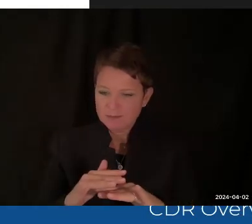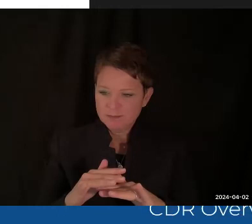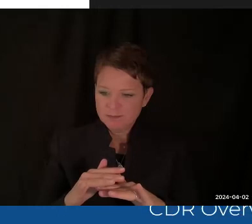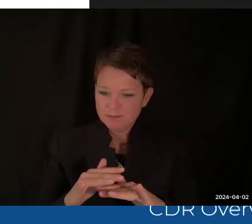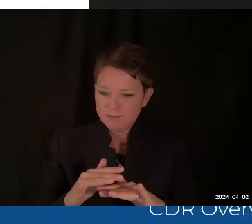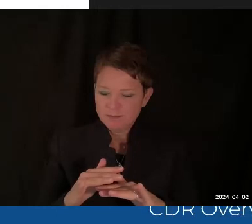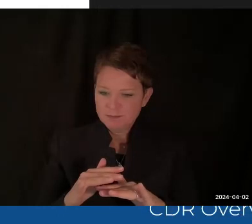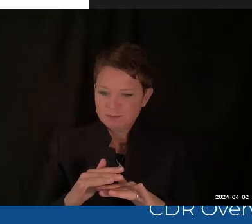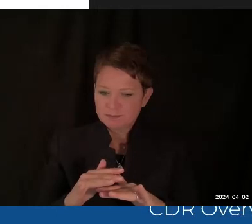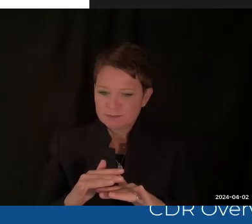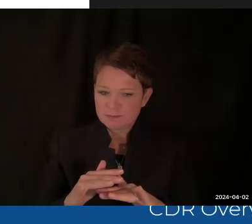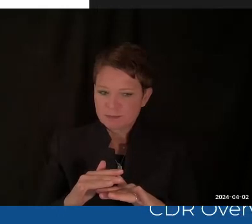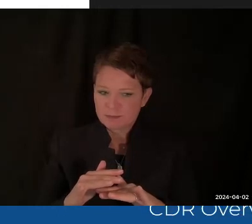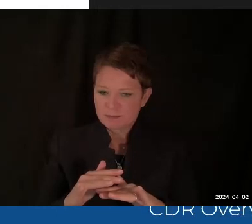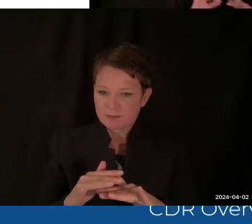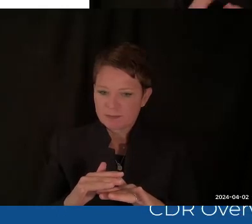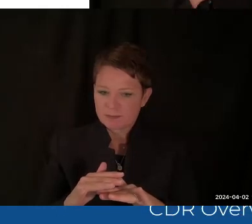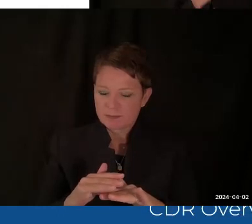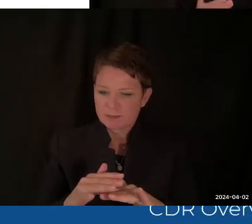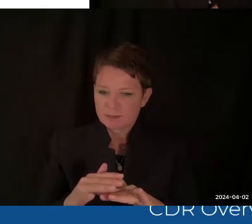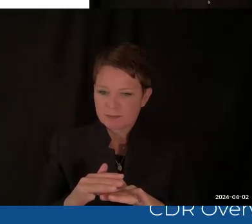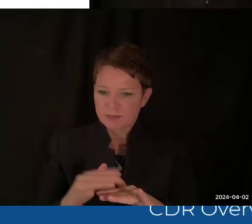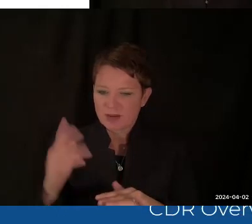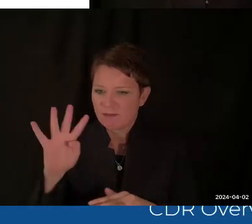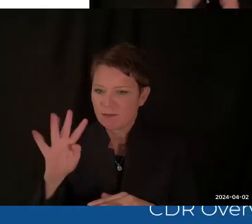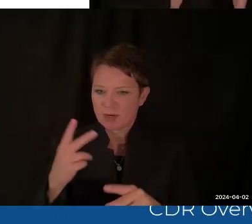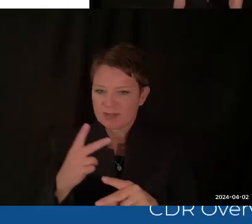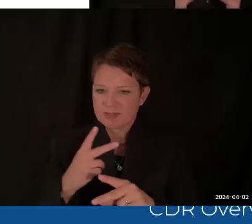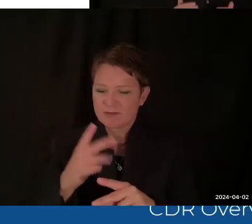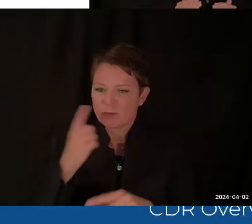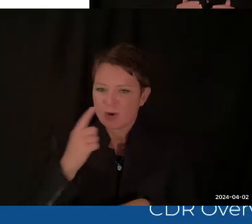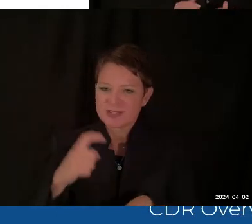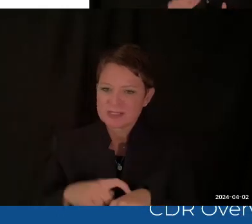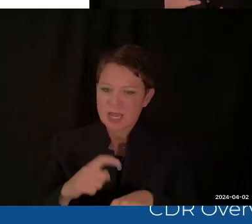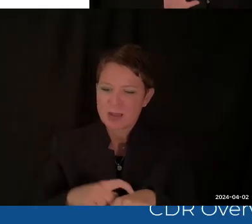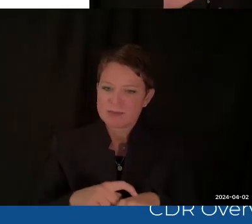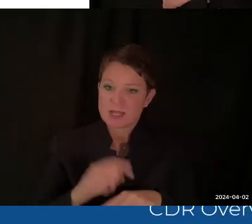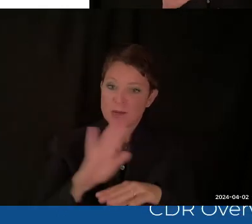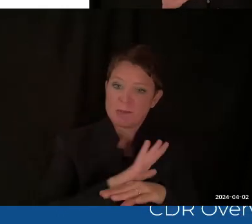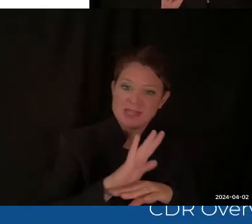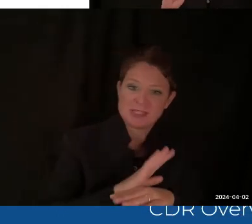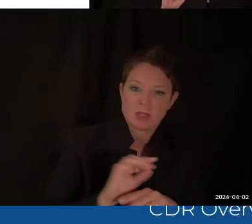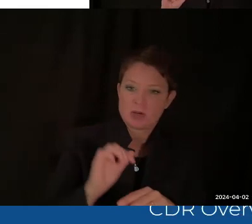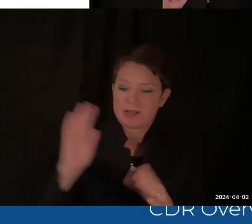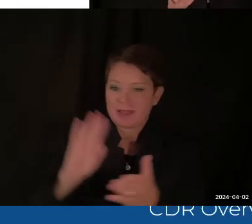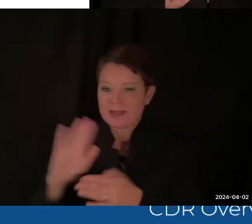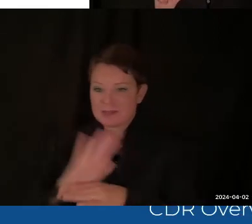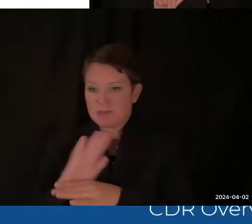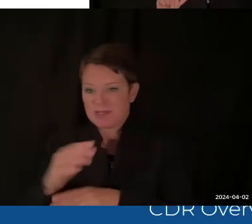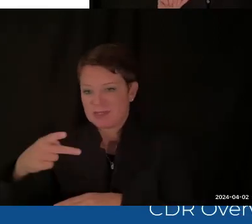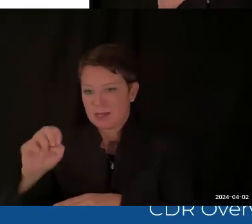possibly for times that are semi-peak or non-peak at all?